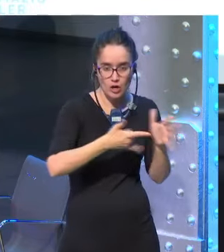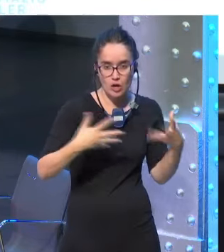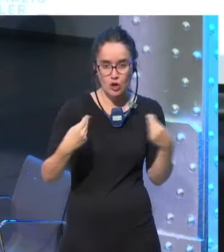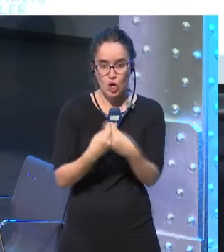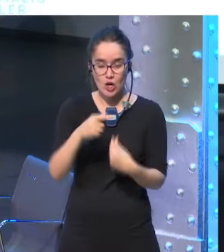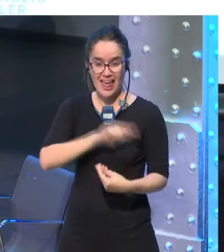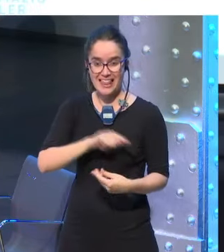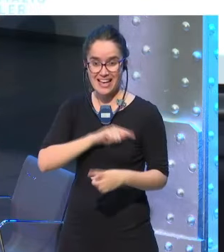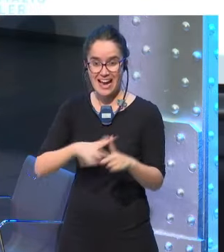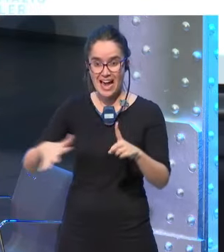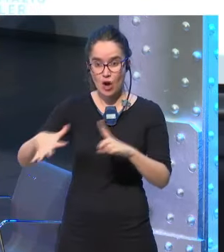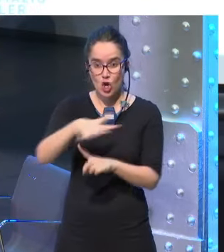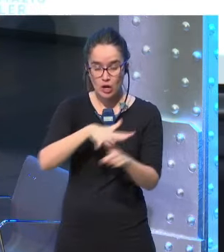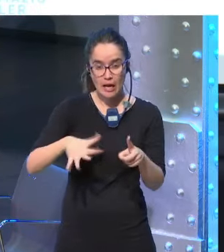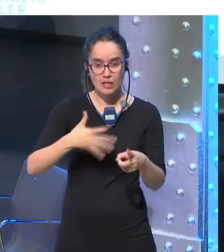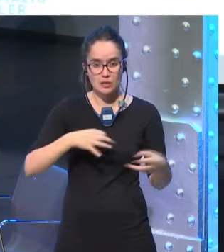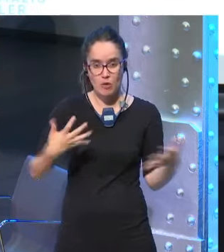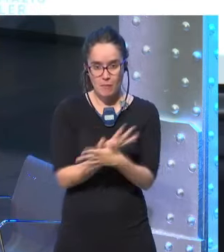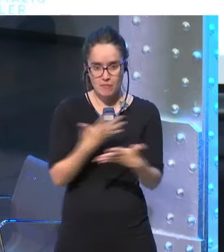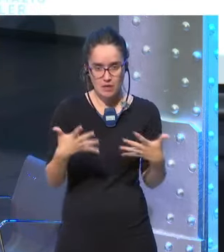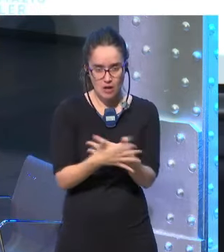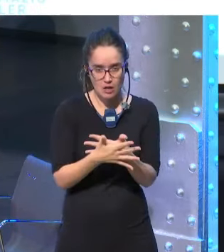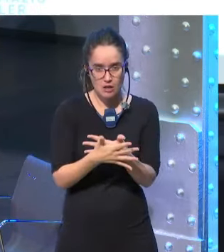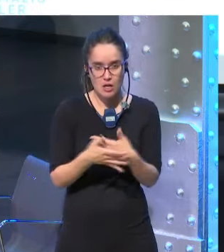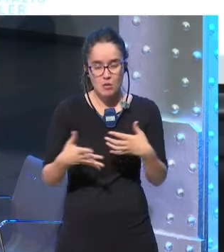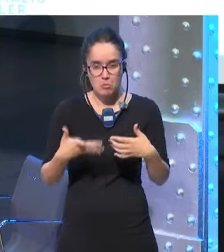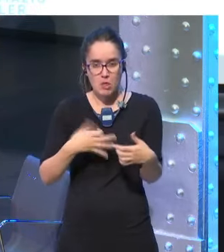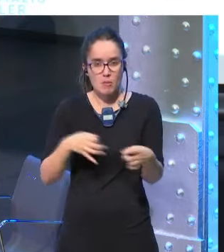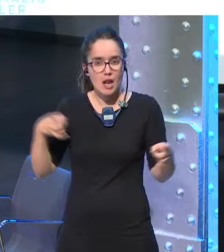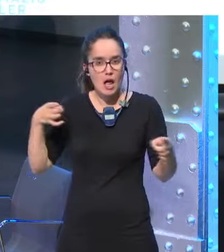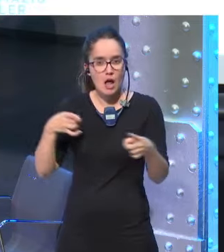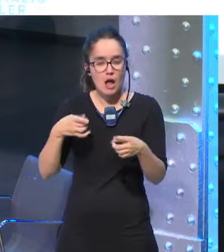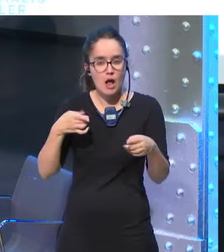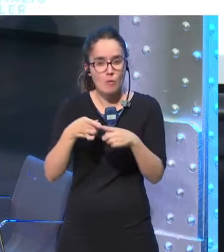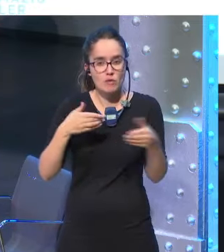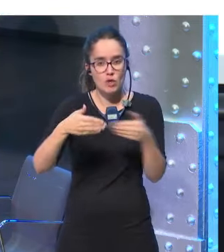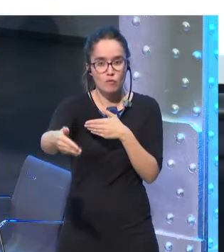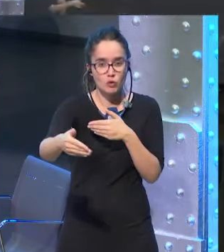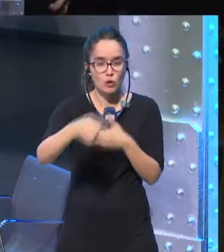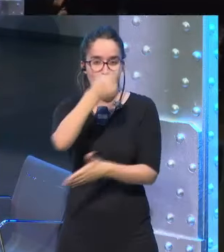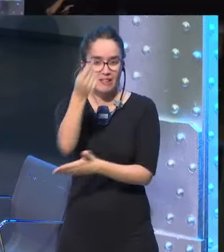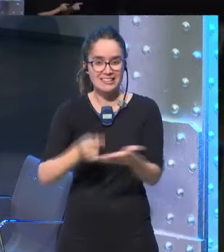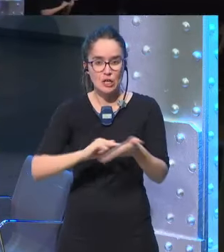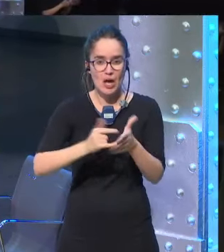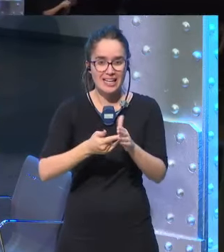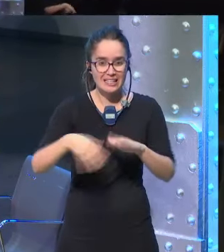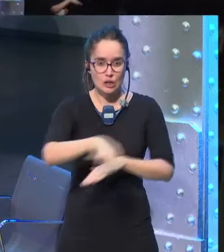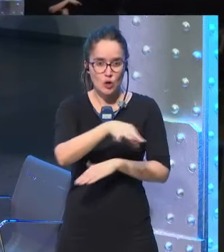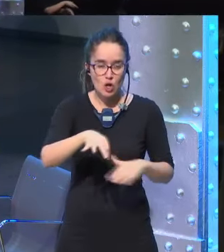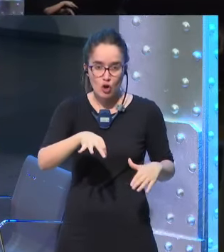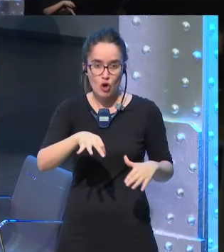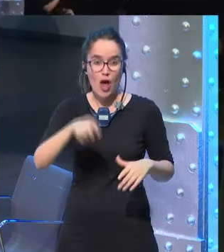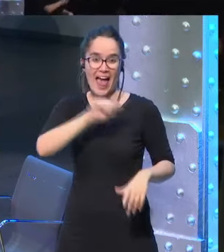possibly can bring together for a future ethics of architectural design and construction. Thank you very much for your attention.